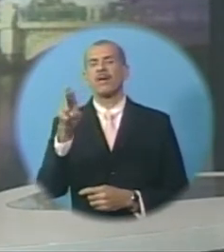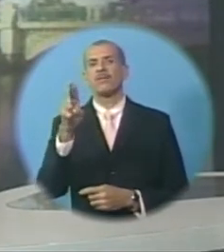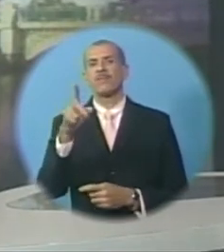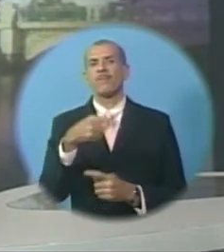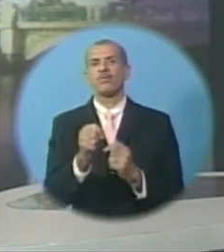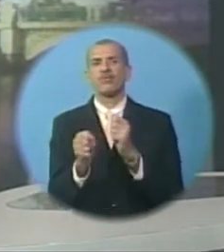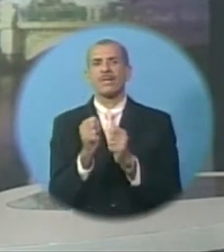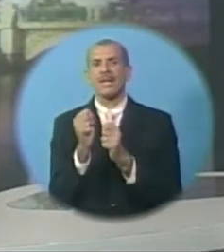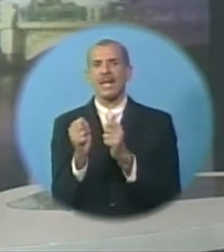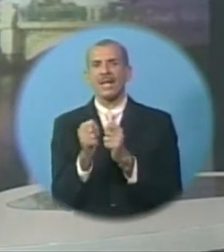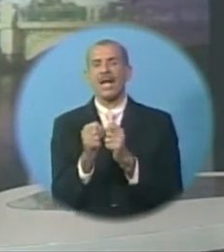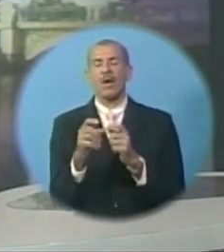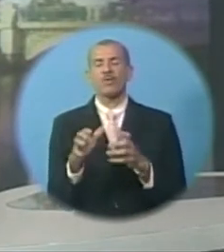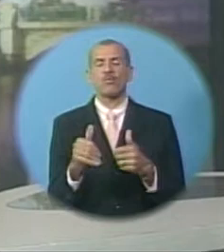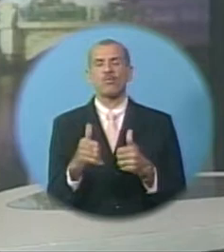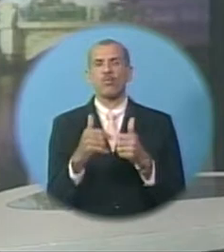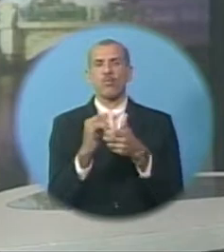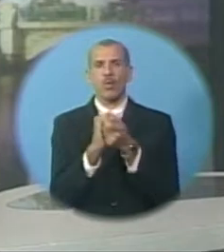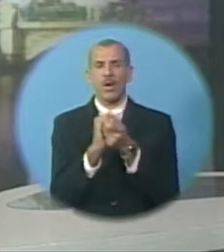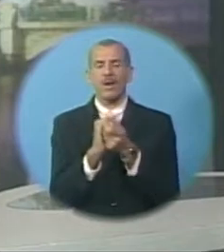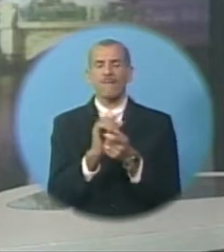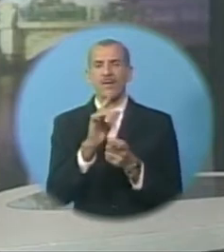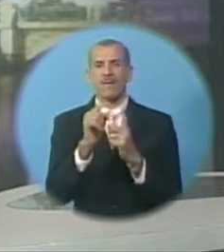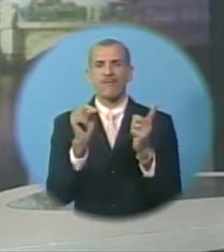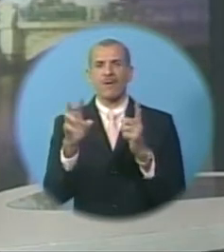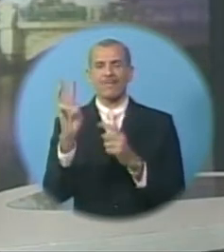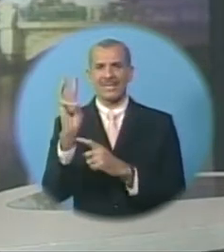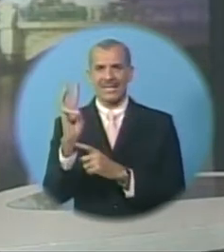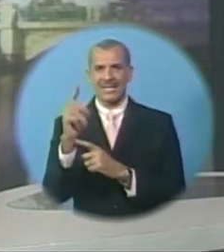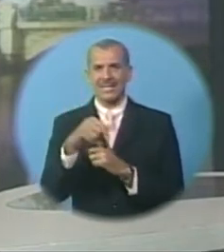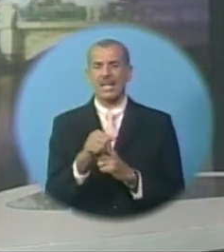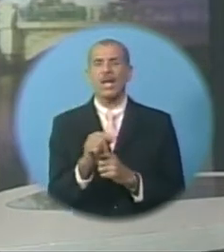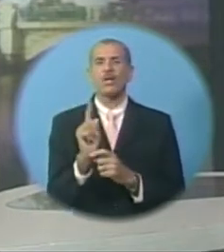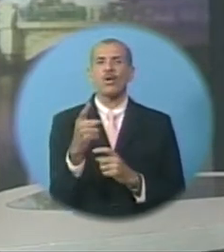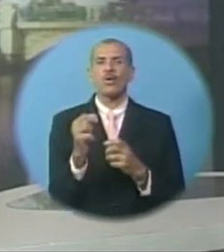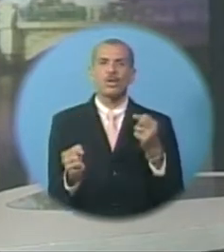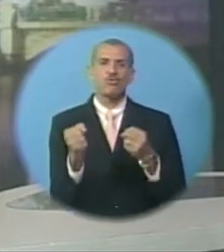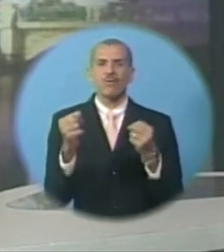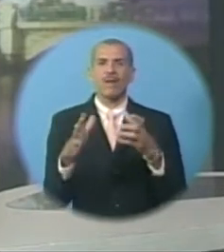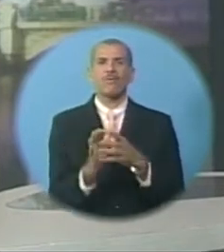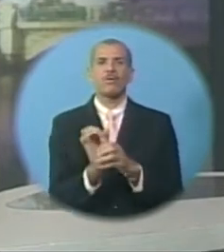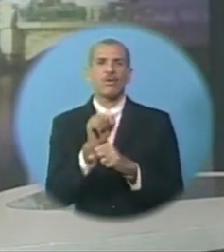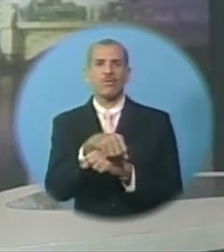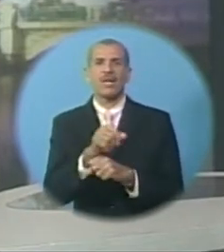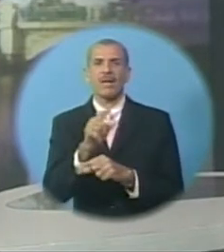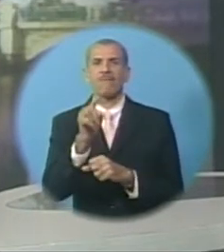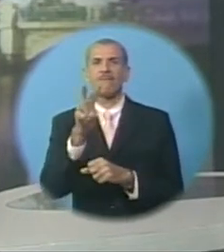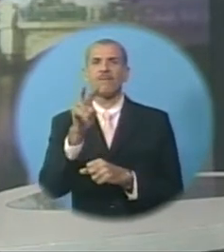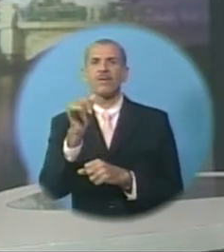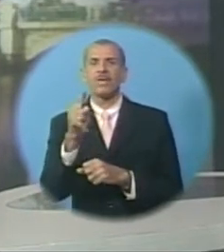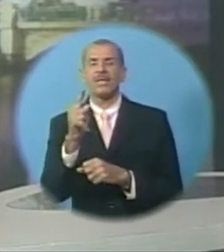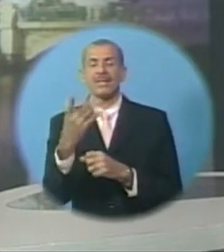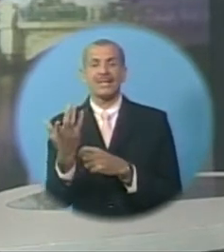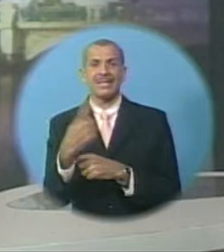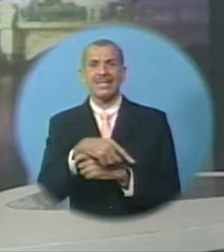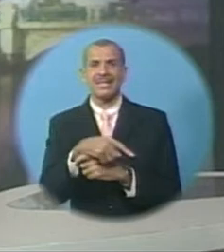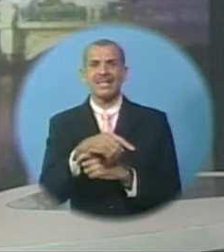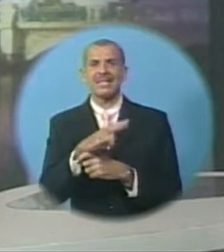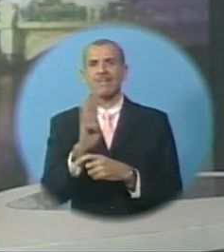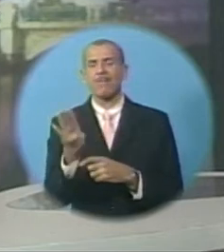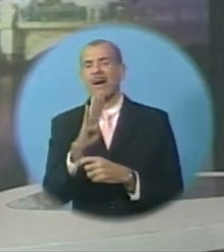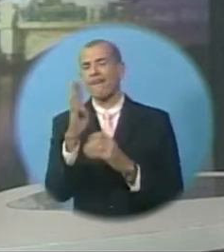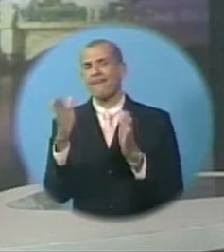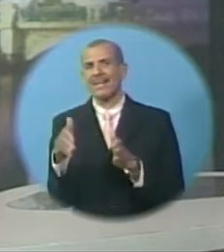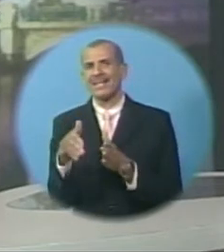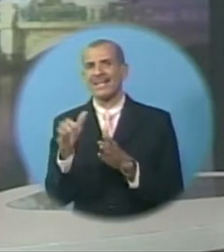won 5 of 6 races in his Mazda RX-7. Now the only driver to beat Vieira to date is Barbadian Steve King in